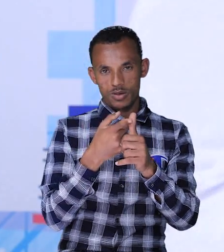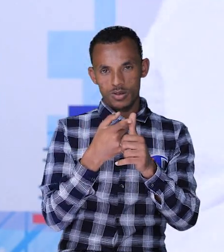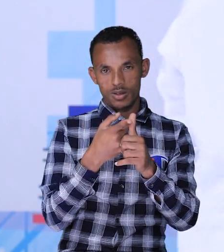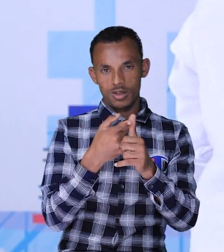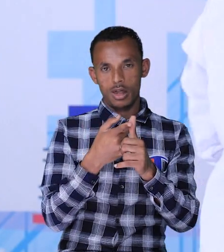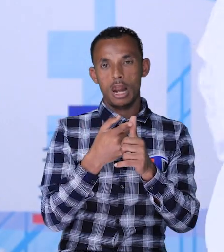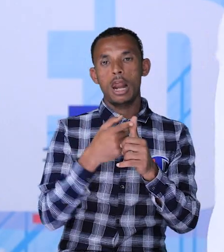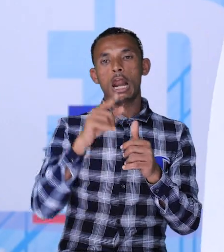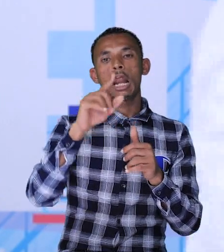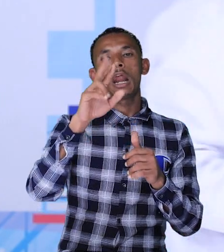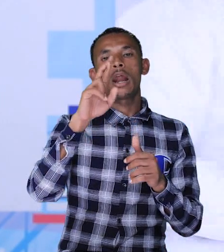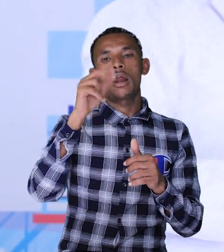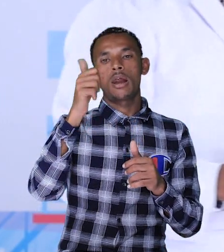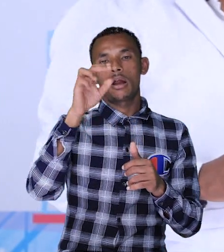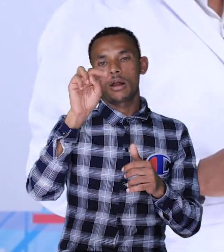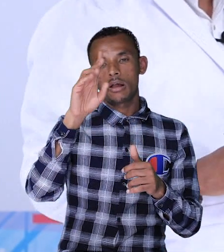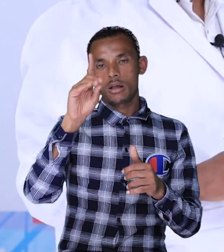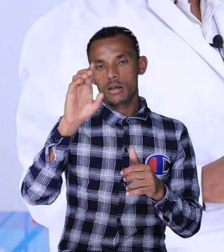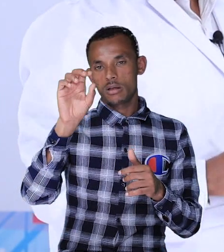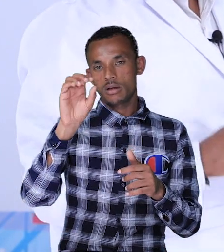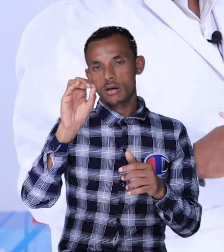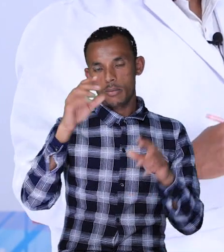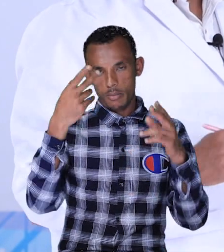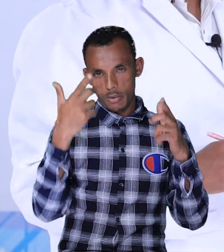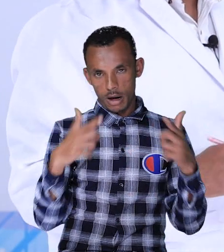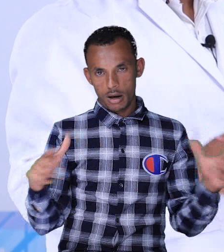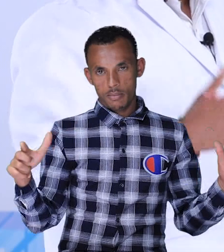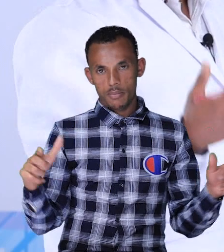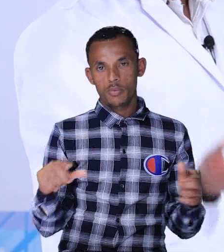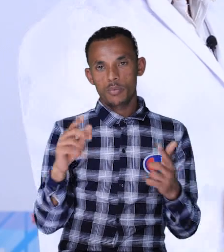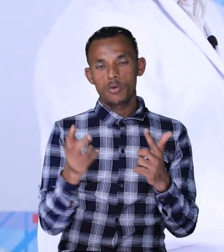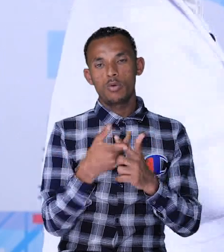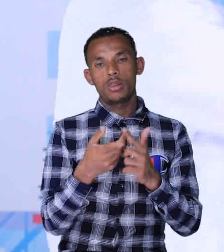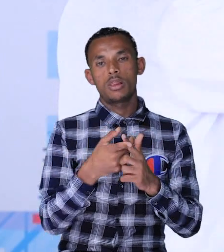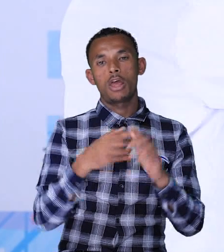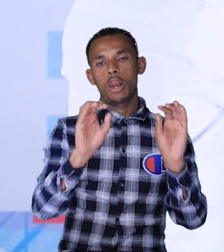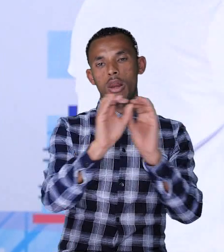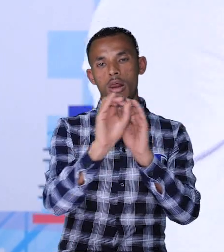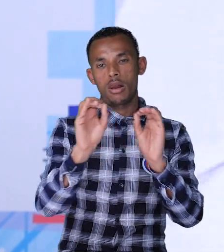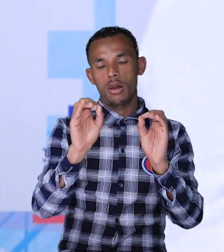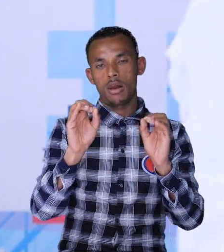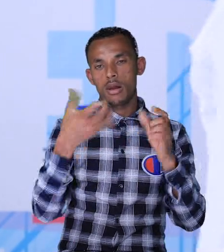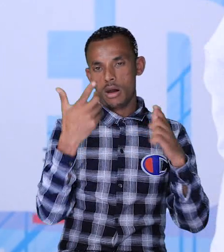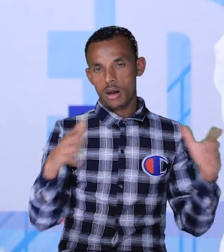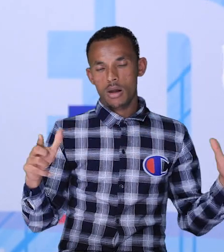is random or probability sampling. The second one is non-random or